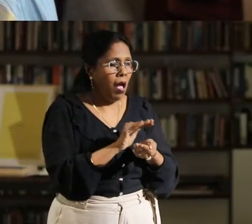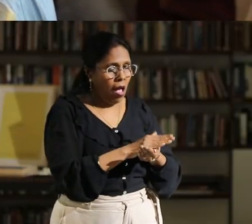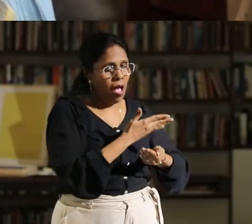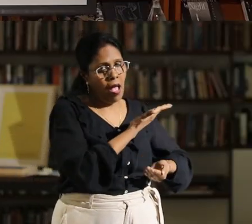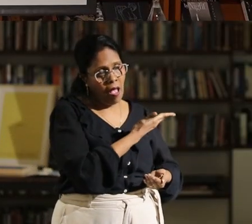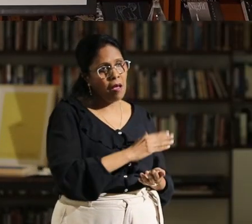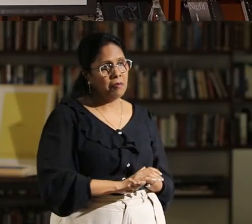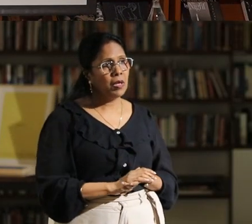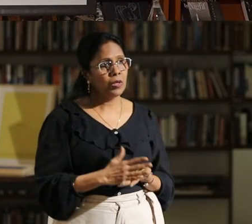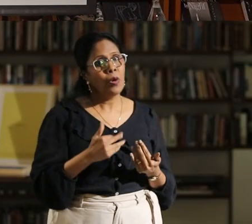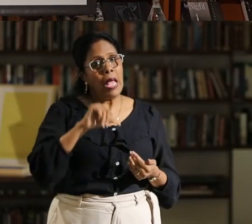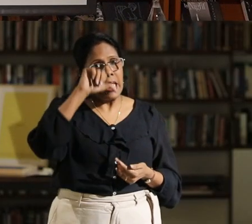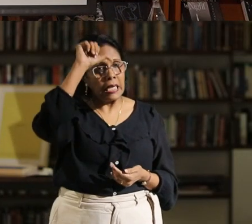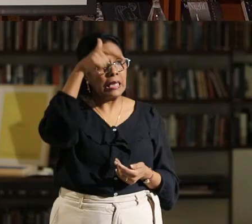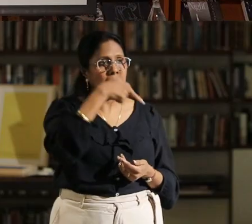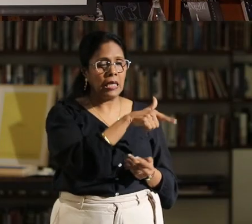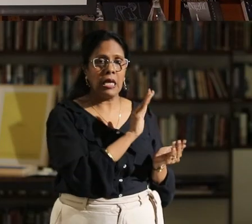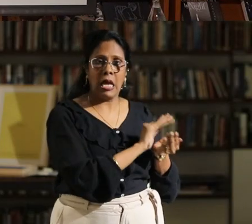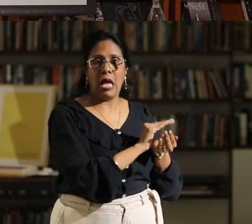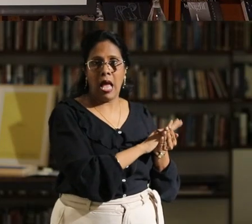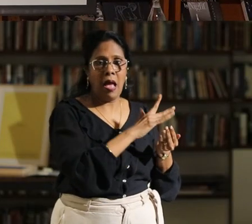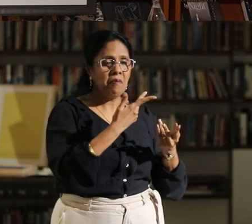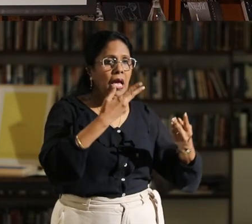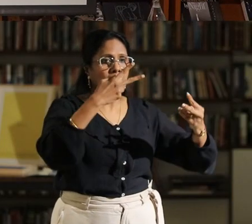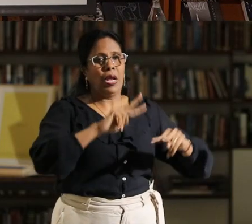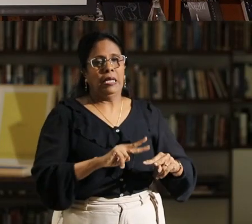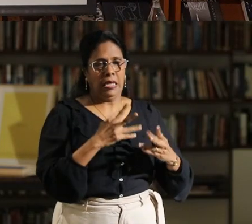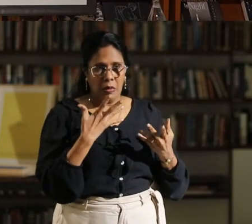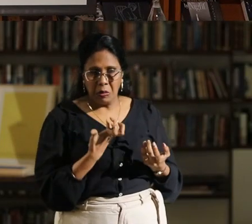So publications is like,